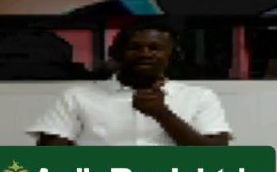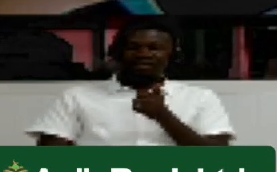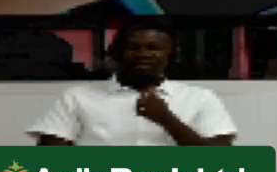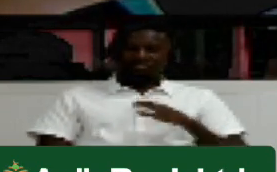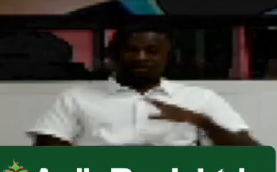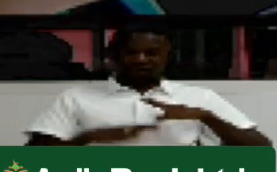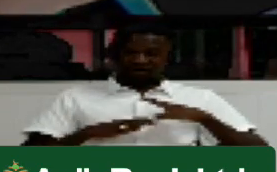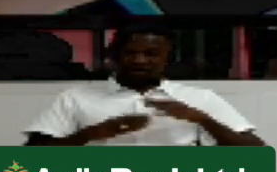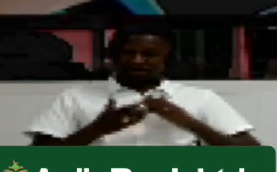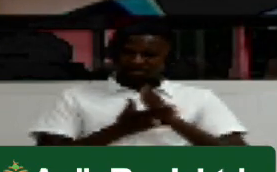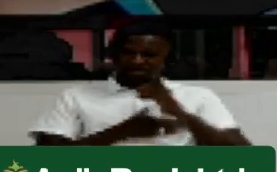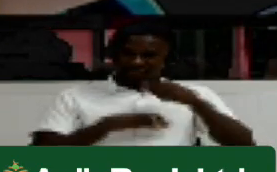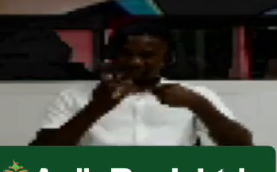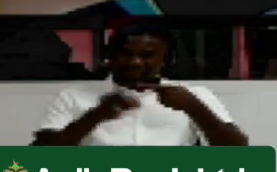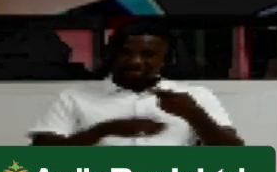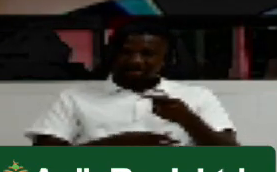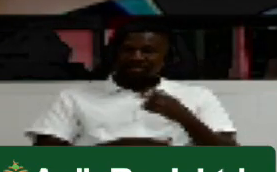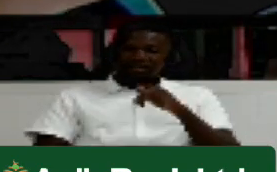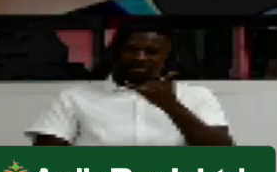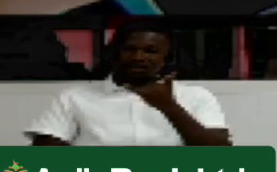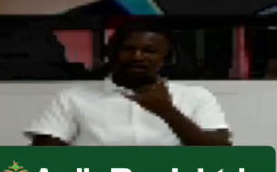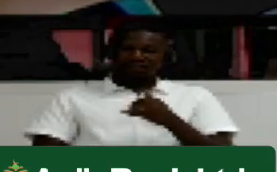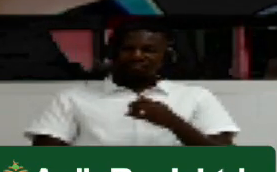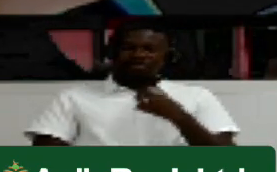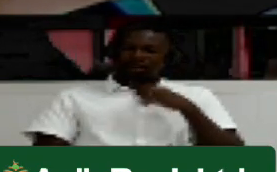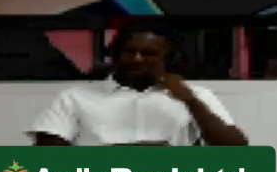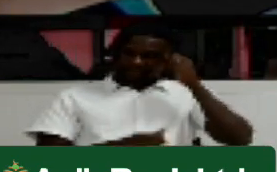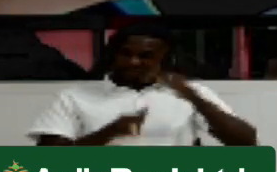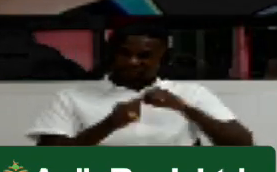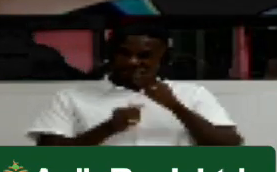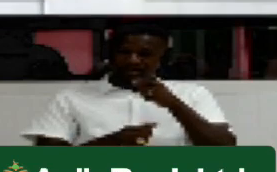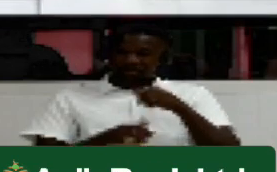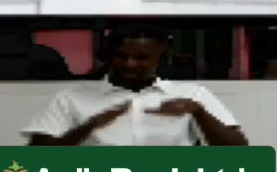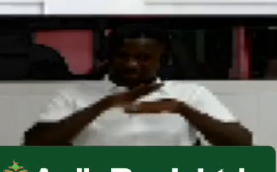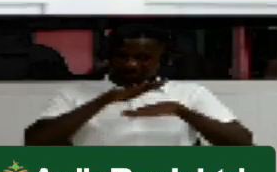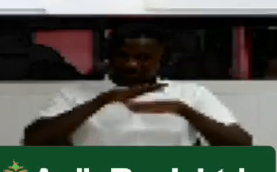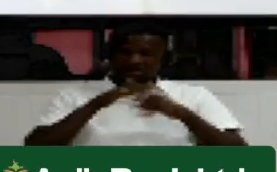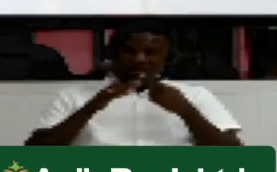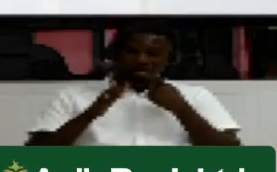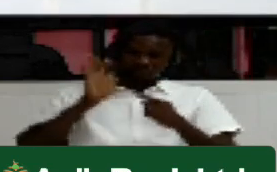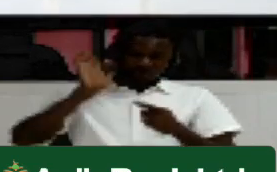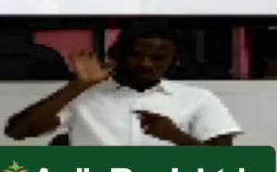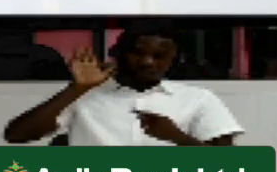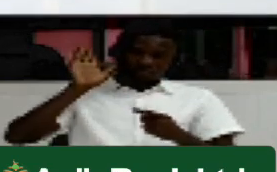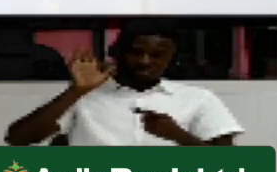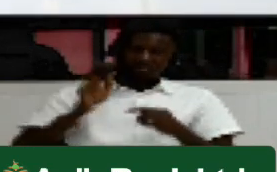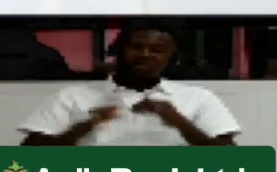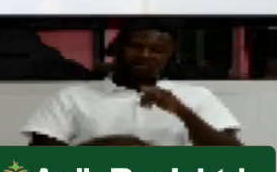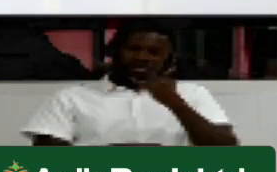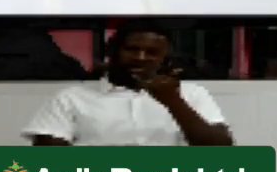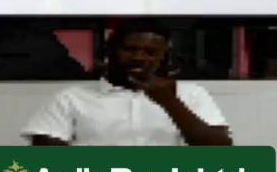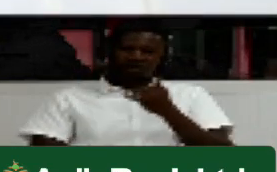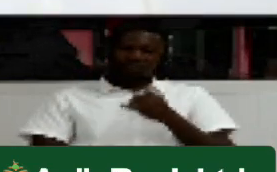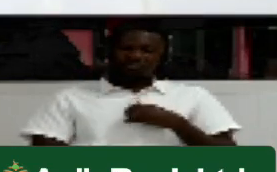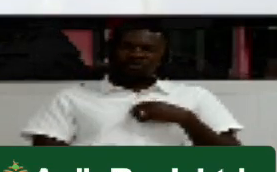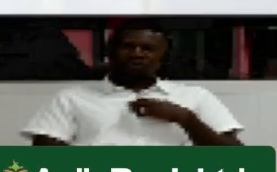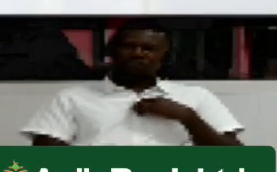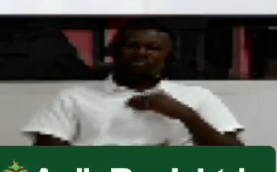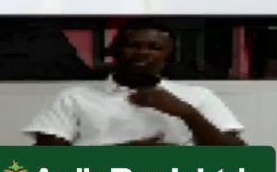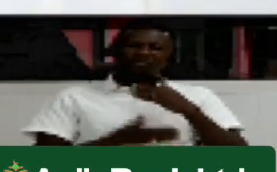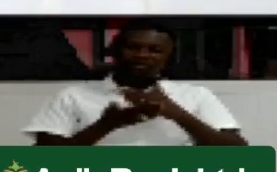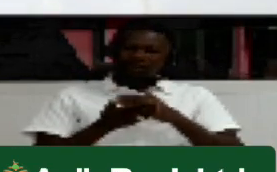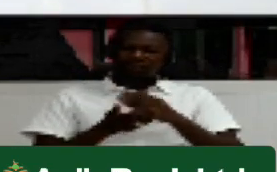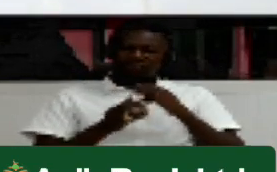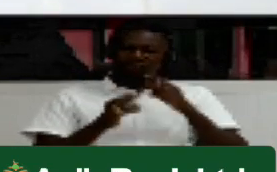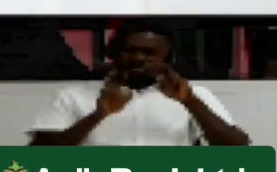Yes. May I kindly remind you that you are still under oath? Yes. And just to briefly recap the